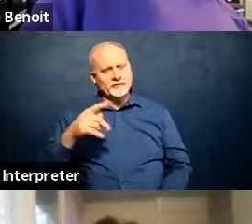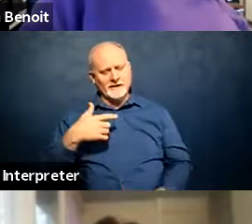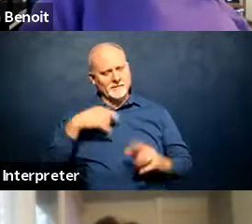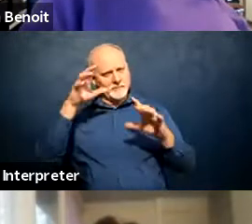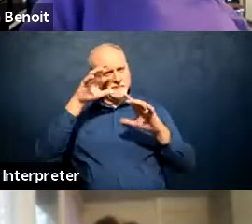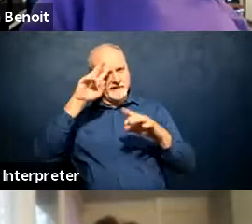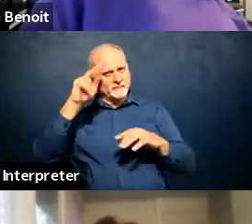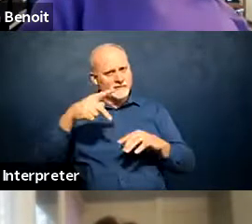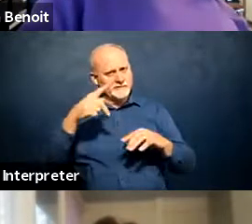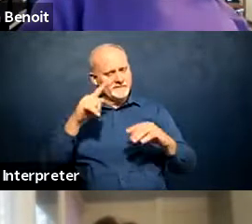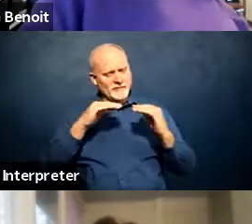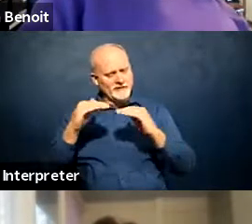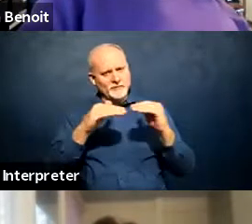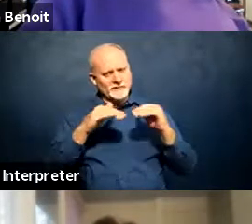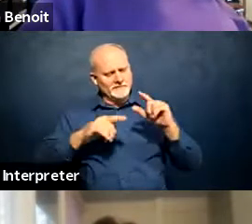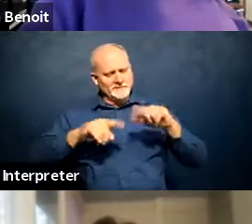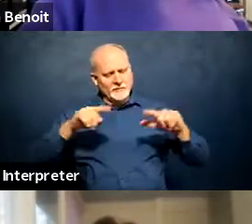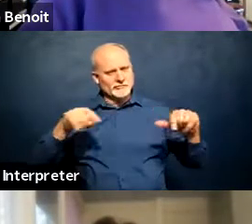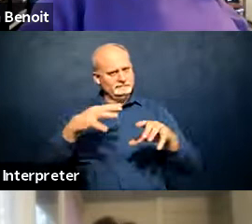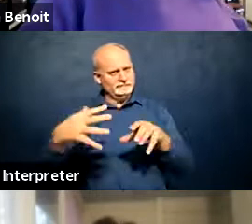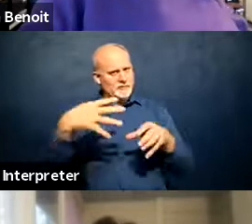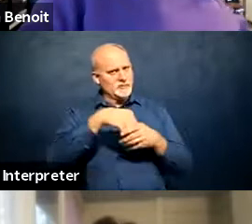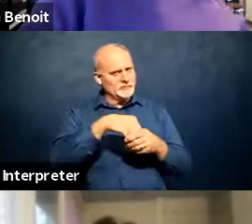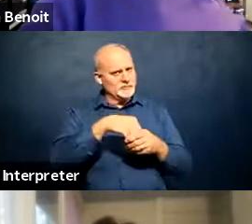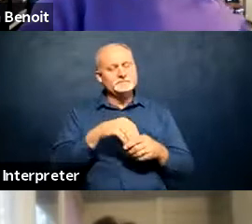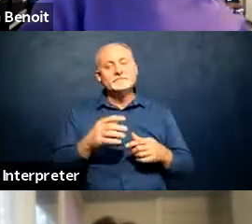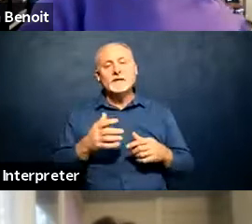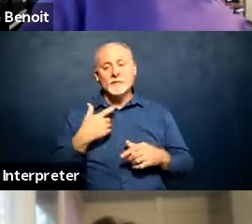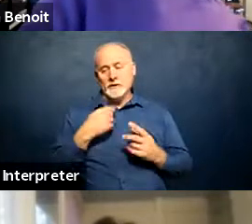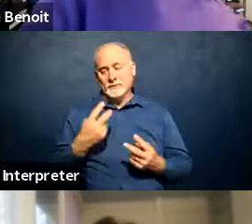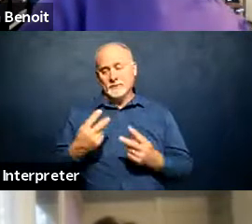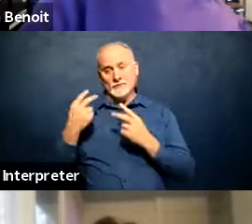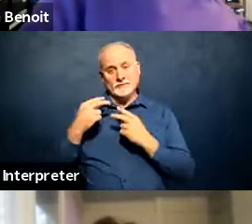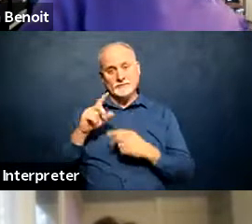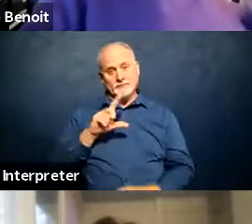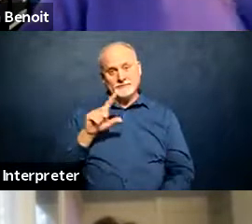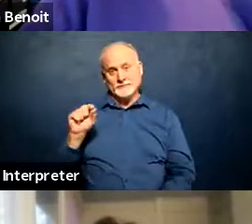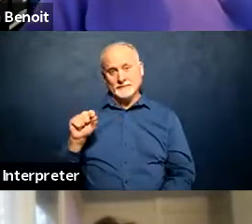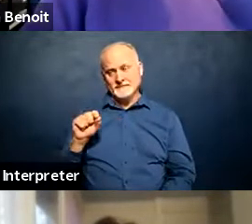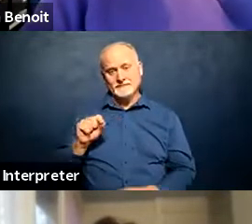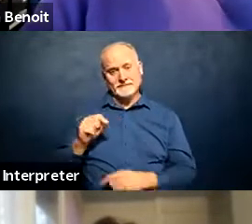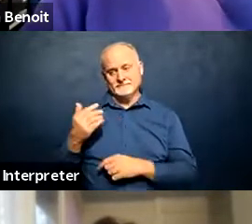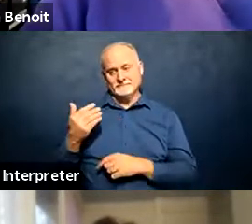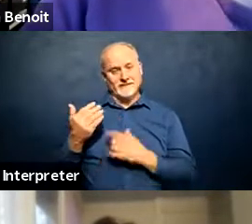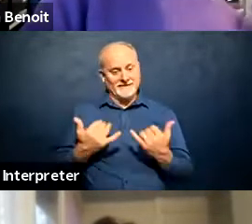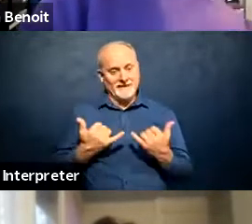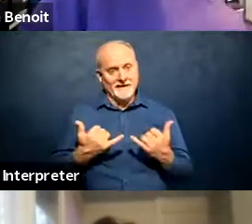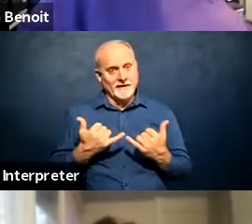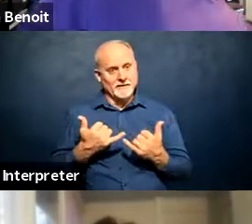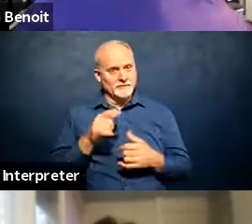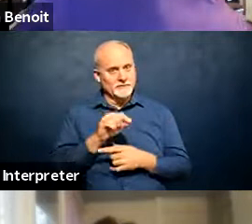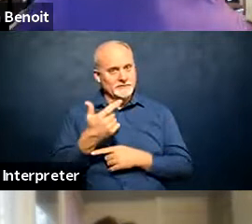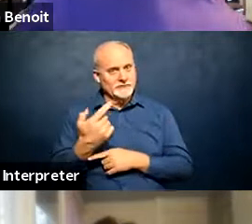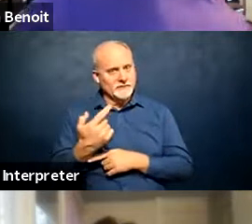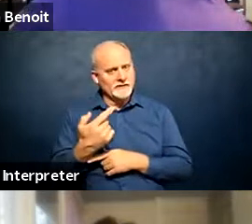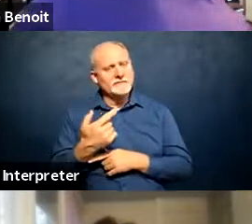Inclusion here at UAB. As we reflect on the year 2020 and the beginning of 2021, what comes into